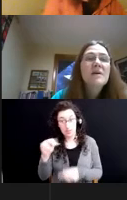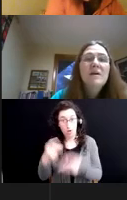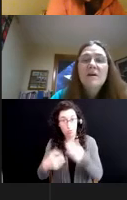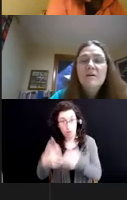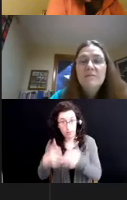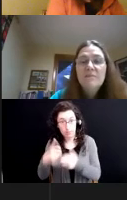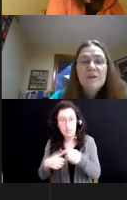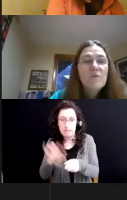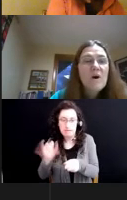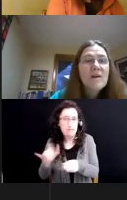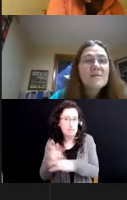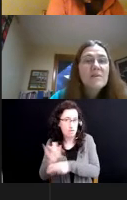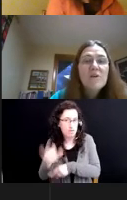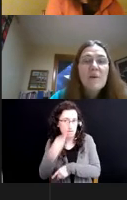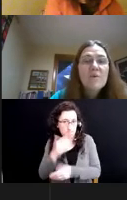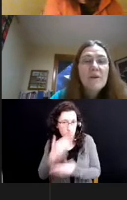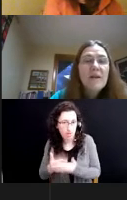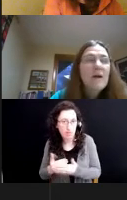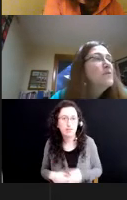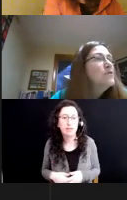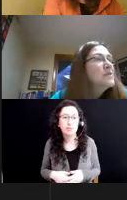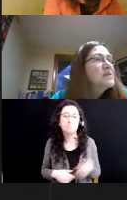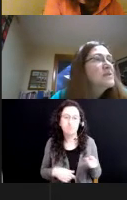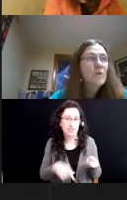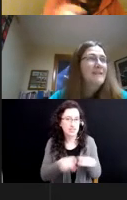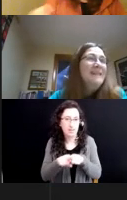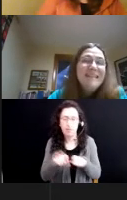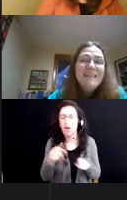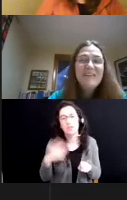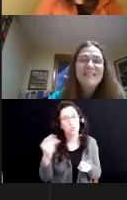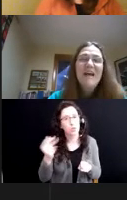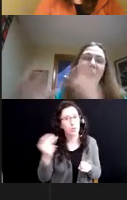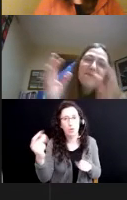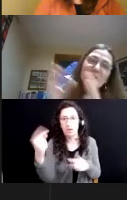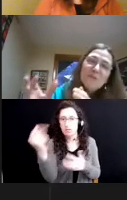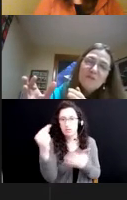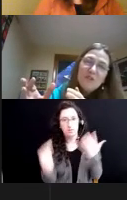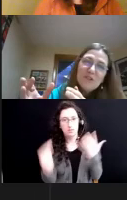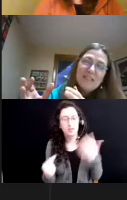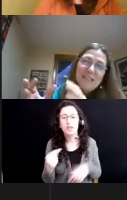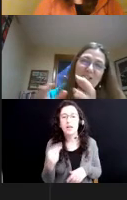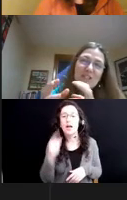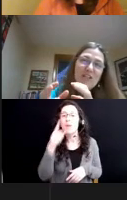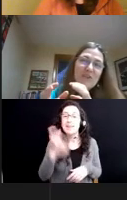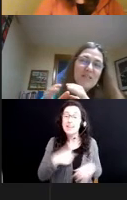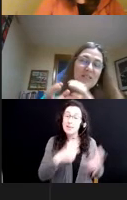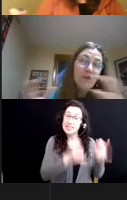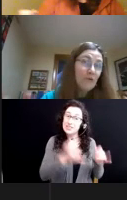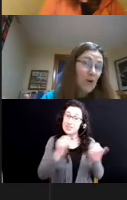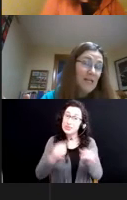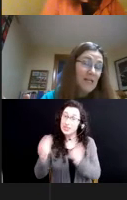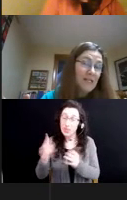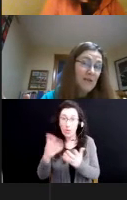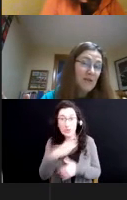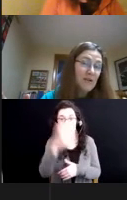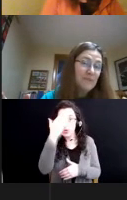places. Perennial rye is another common one. And I'll move through these a little more quickly because I'm doing them individually just to get you a sense of all